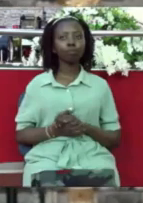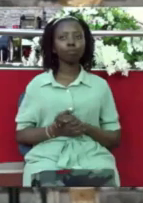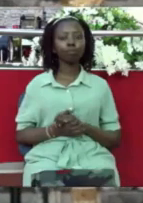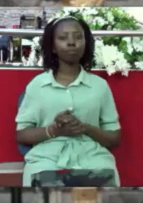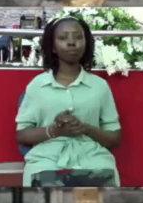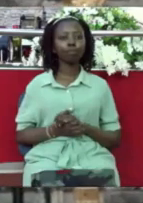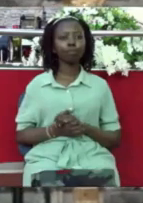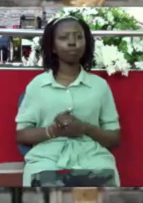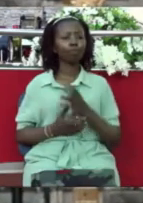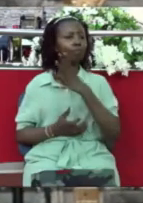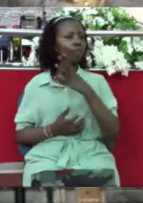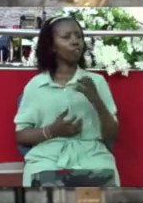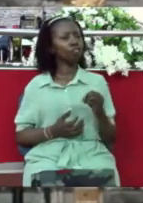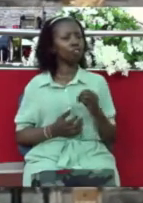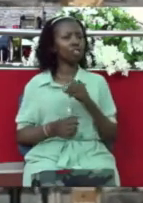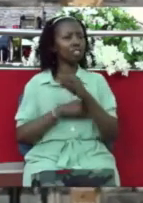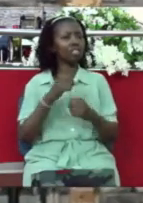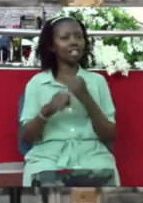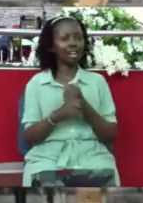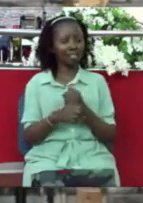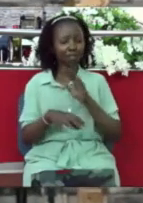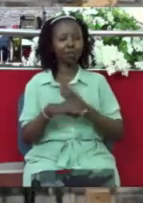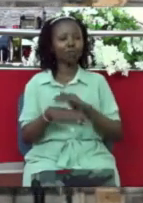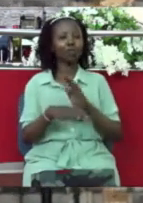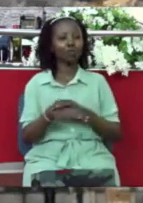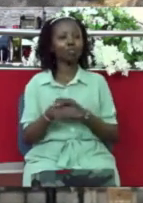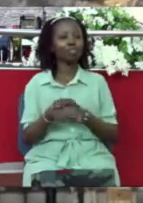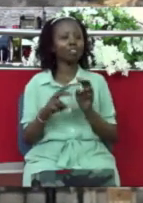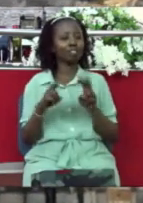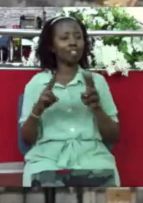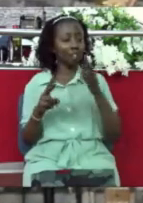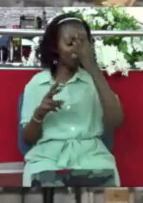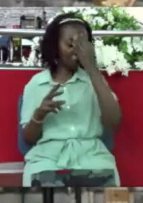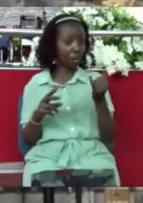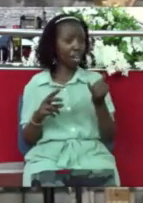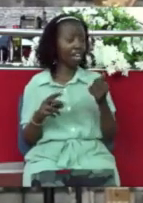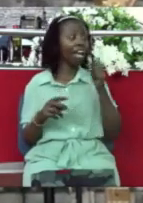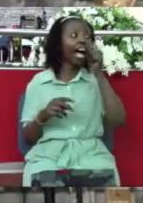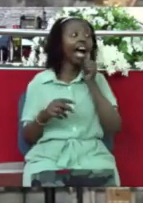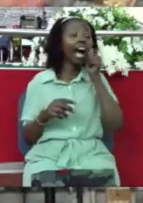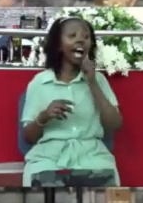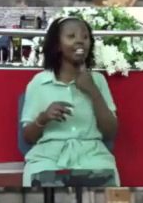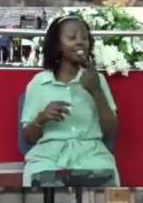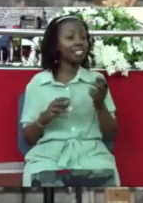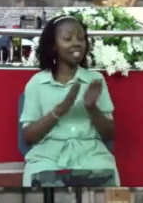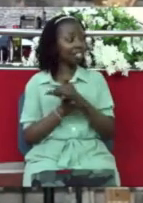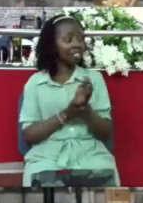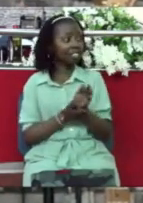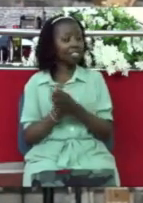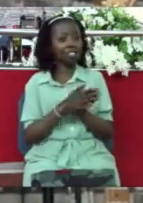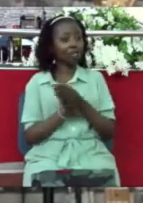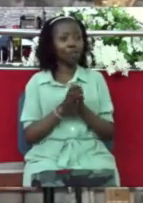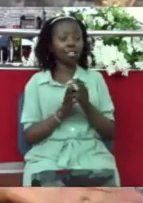Hii miaka 40 imekuwa nzuri sana. These 40 years have been very good. Kwa sababu Alice hajanipa hii story, lakini alitupa hii